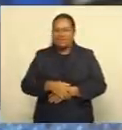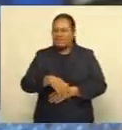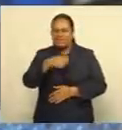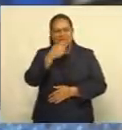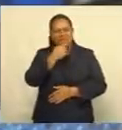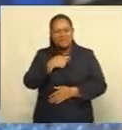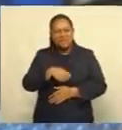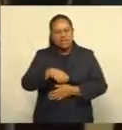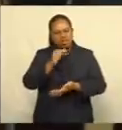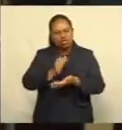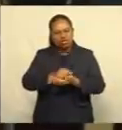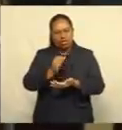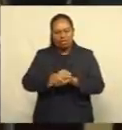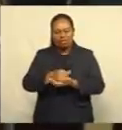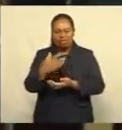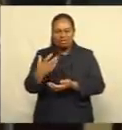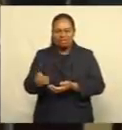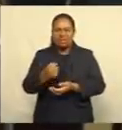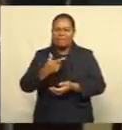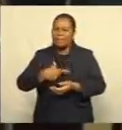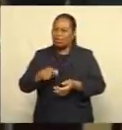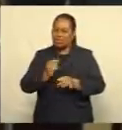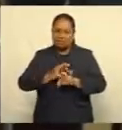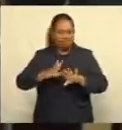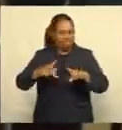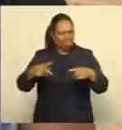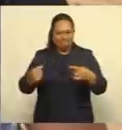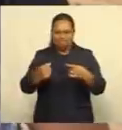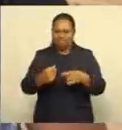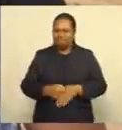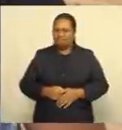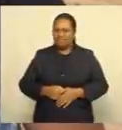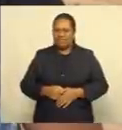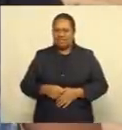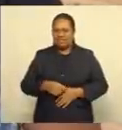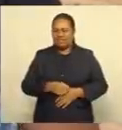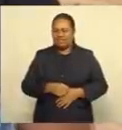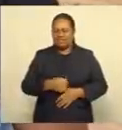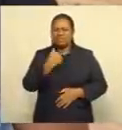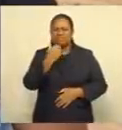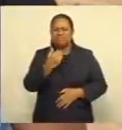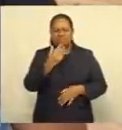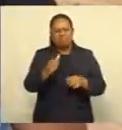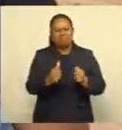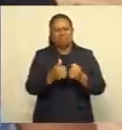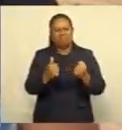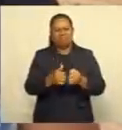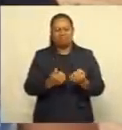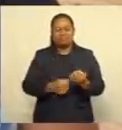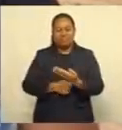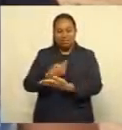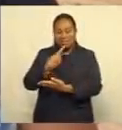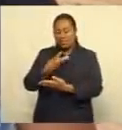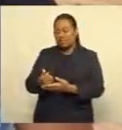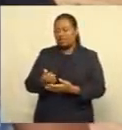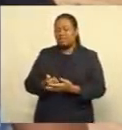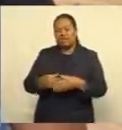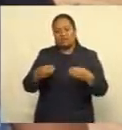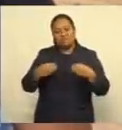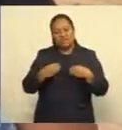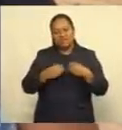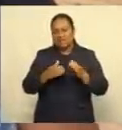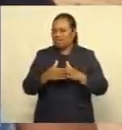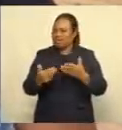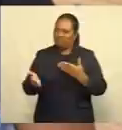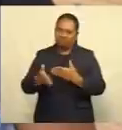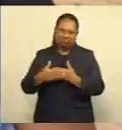and the rents and everything is like too much. Over the last couple of months, some businesses have closed down as they did not